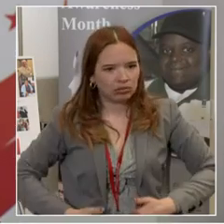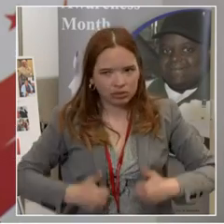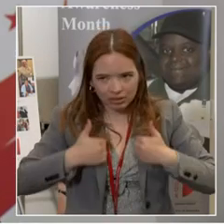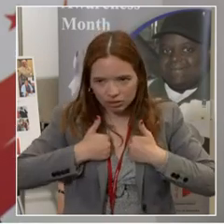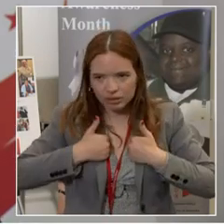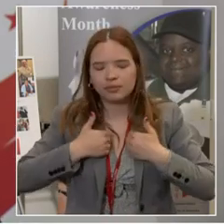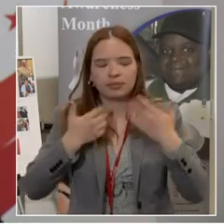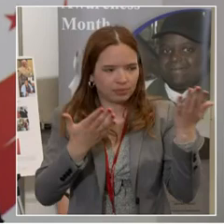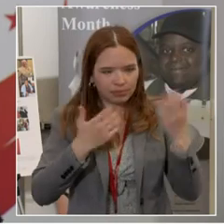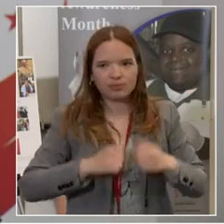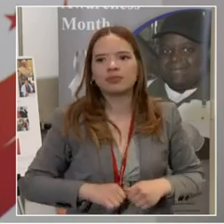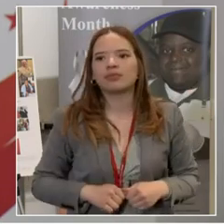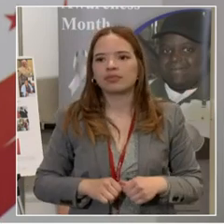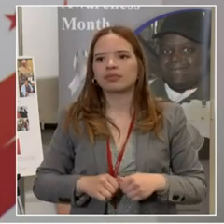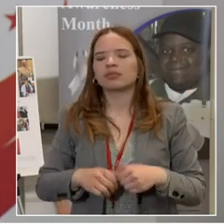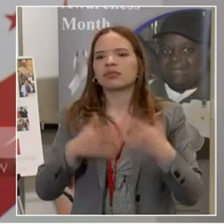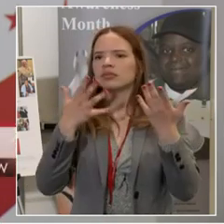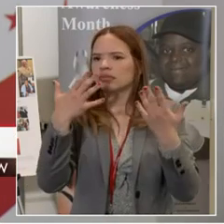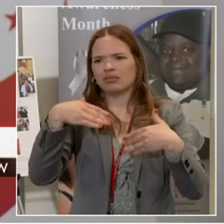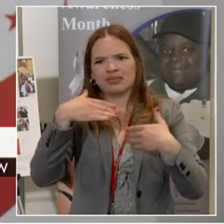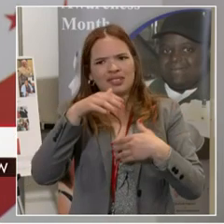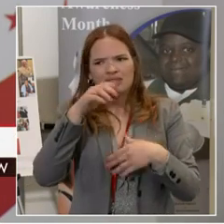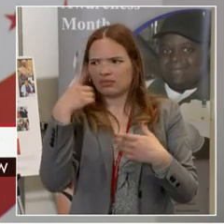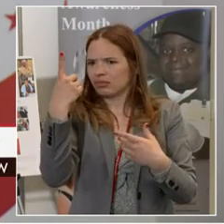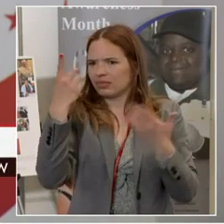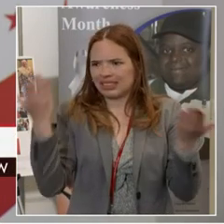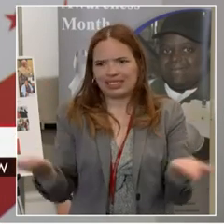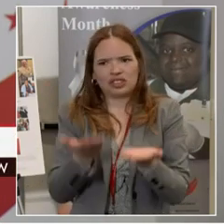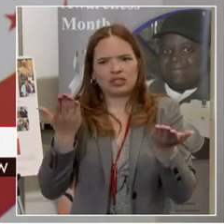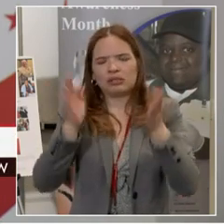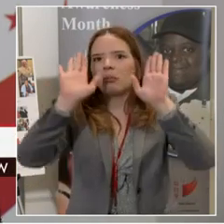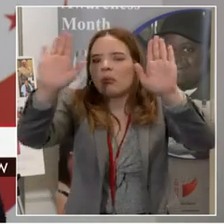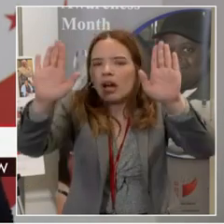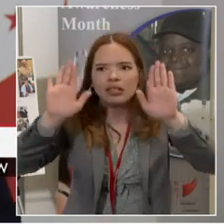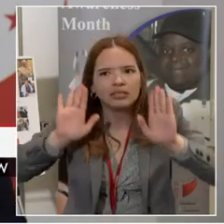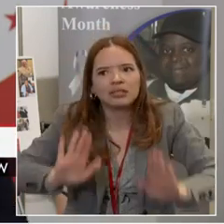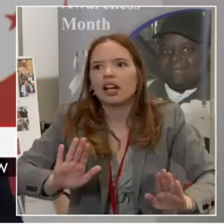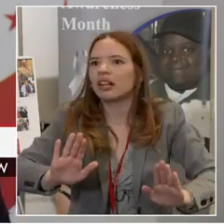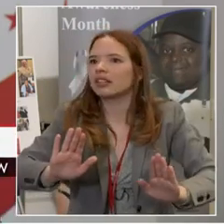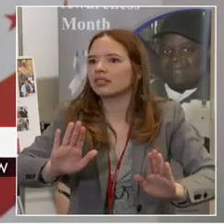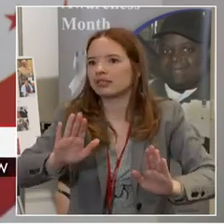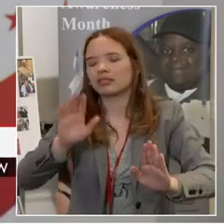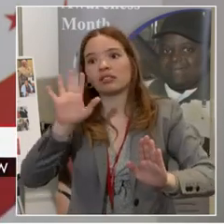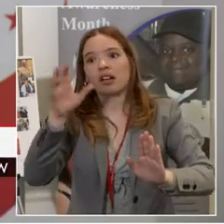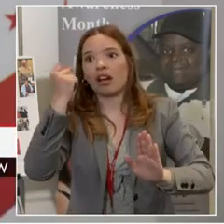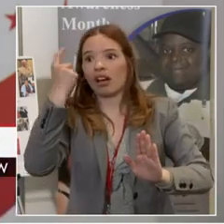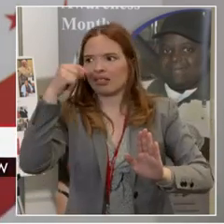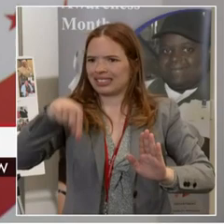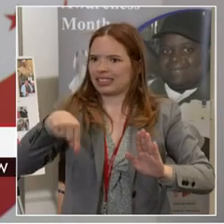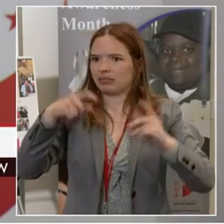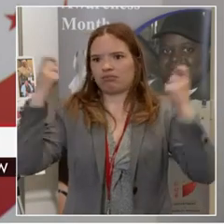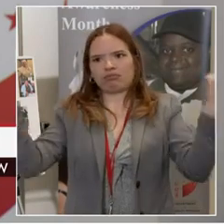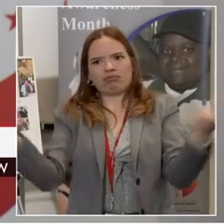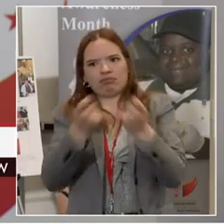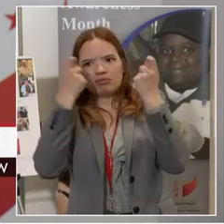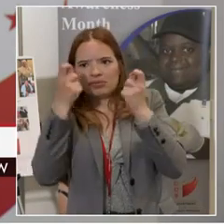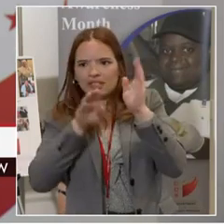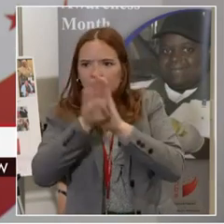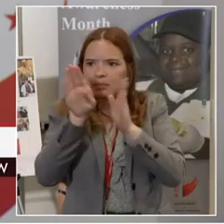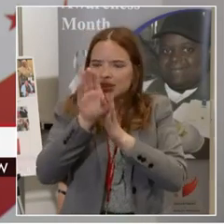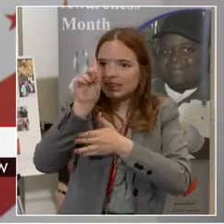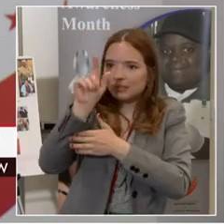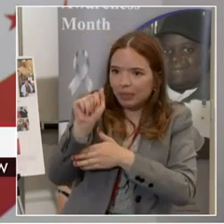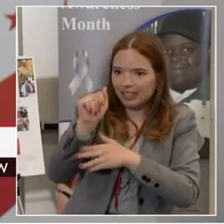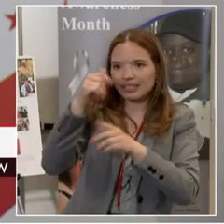So it's always wonderful to be here, and especially to celebrate Developmental Disabilities